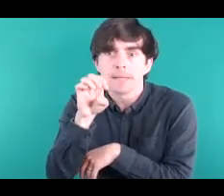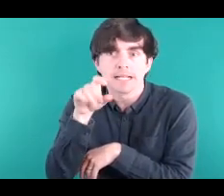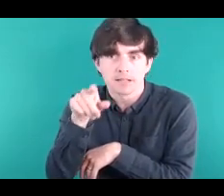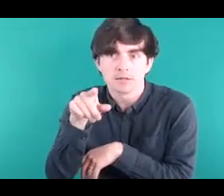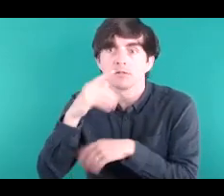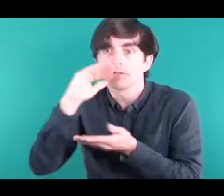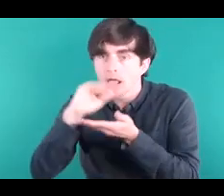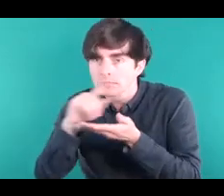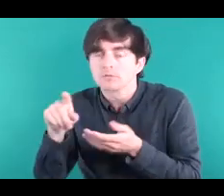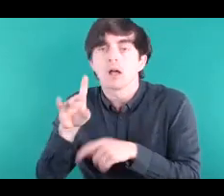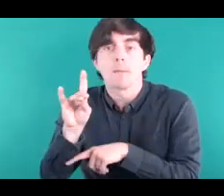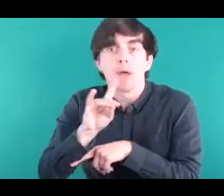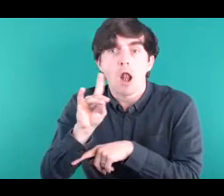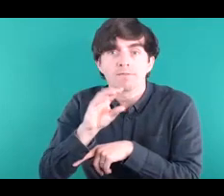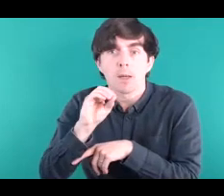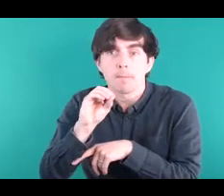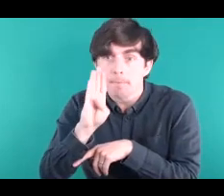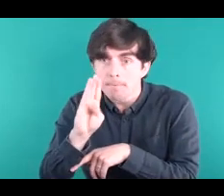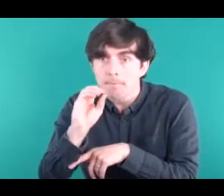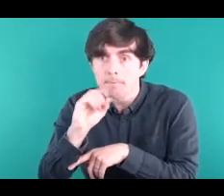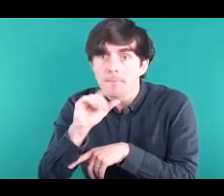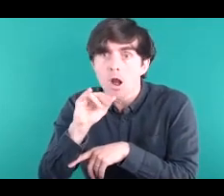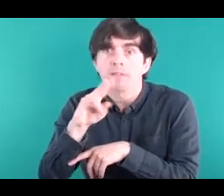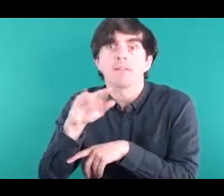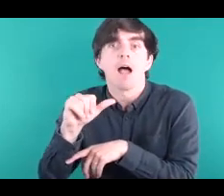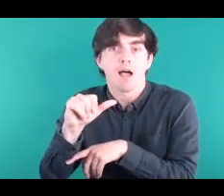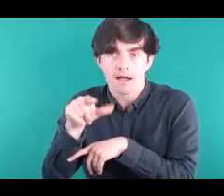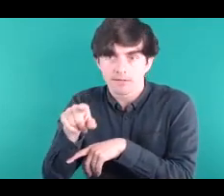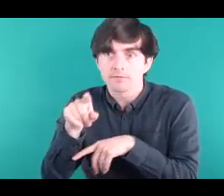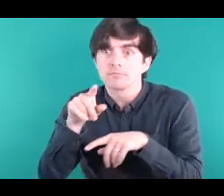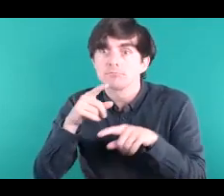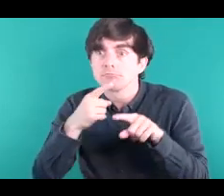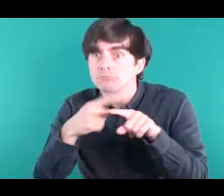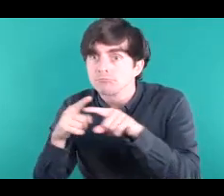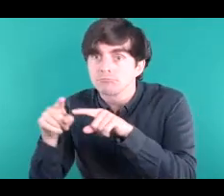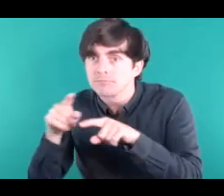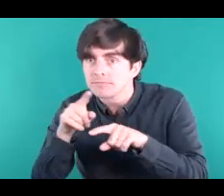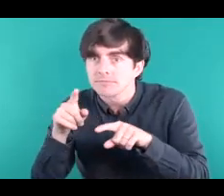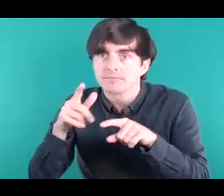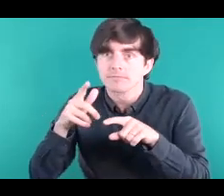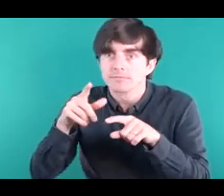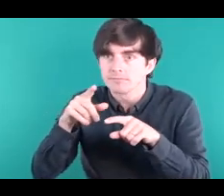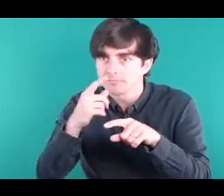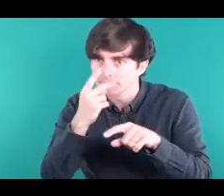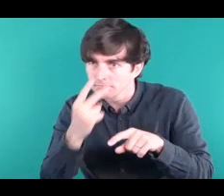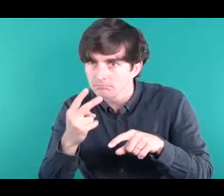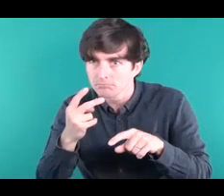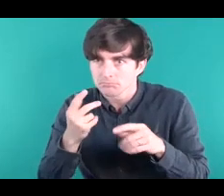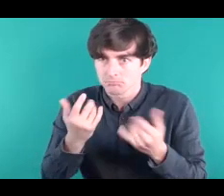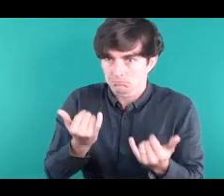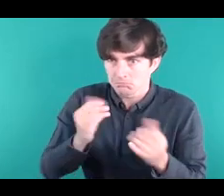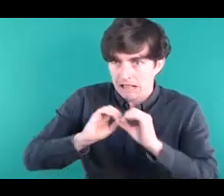is that countries do not have the list. They do not have the database to do it. So that's a